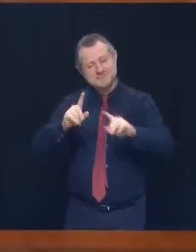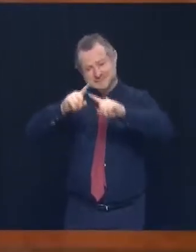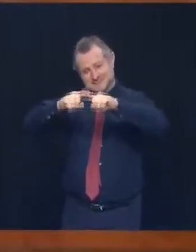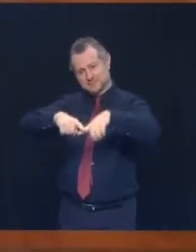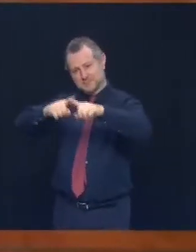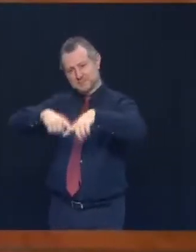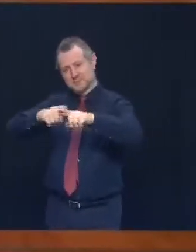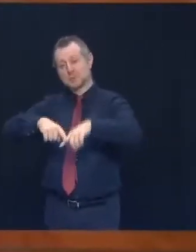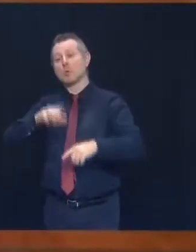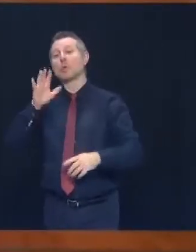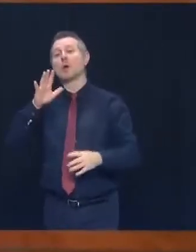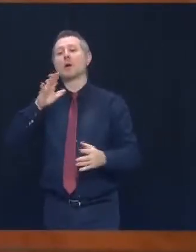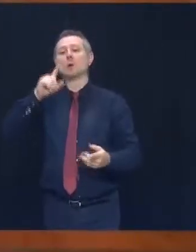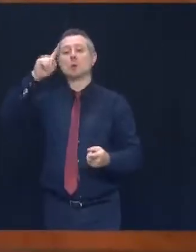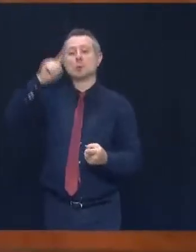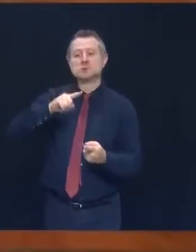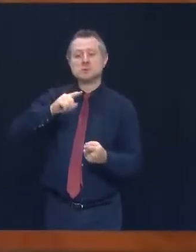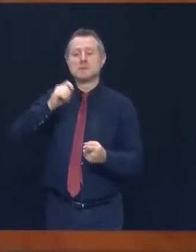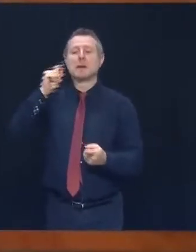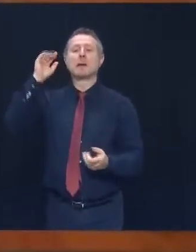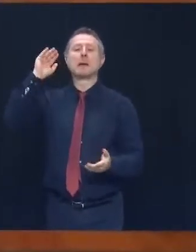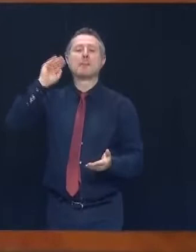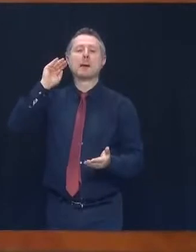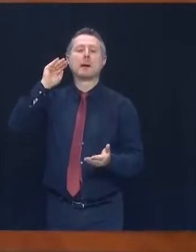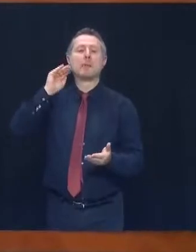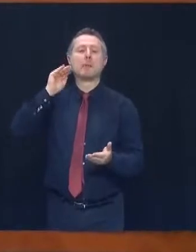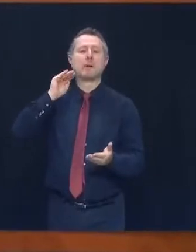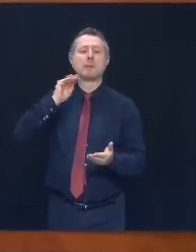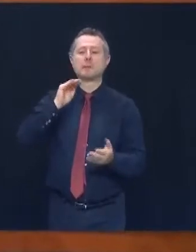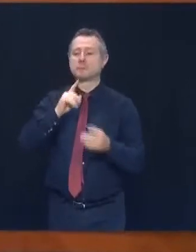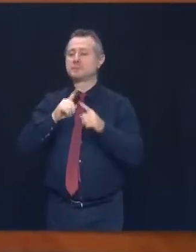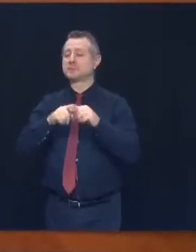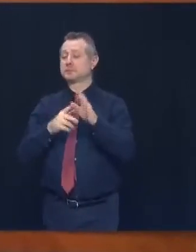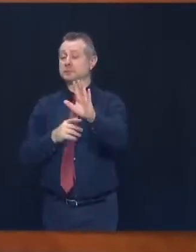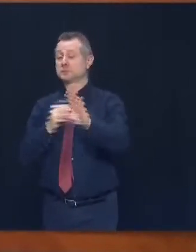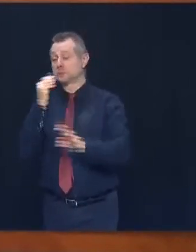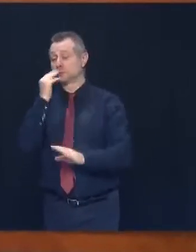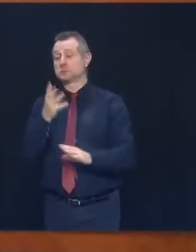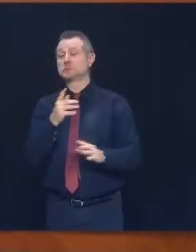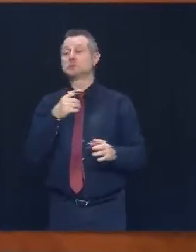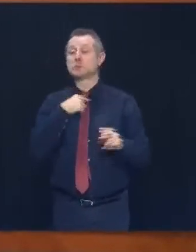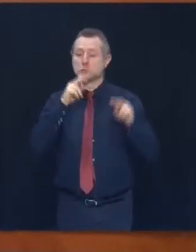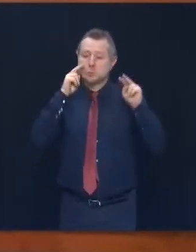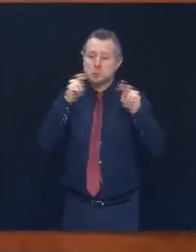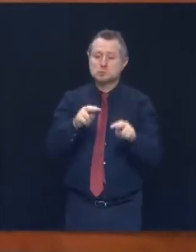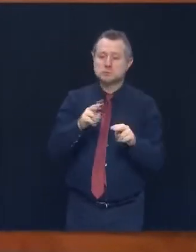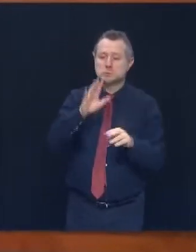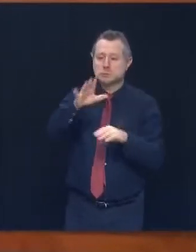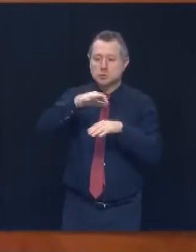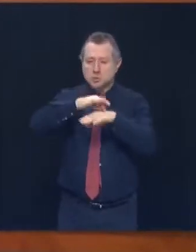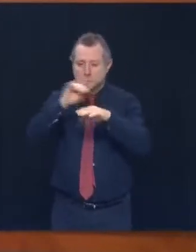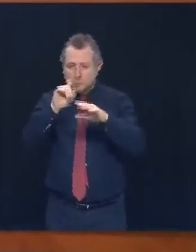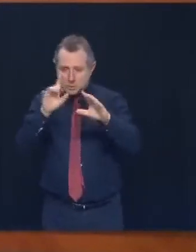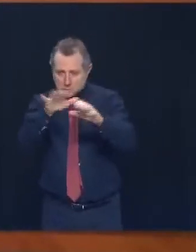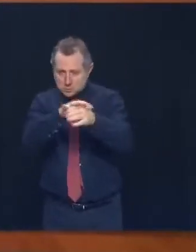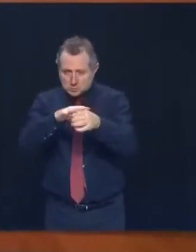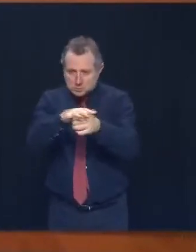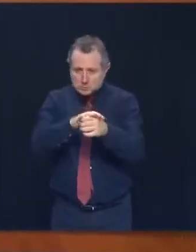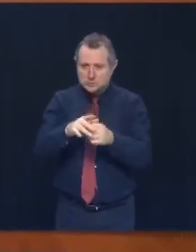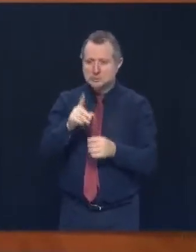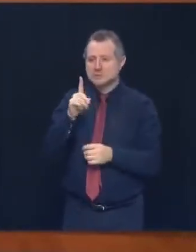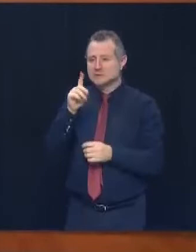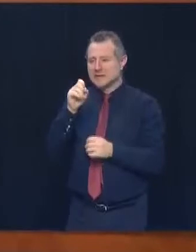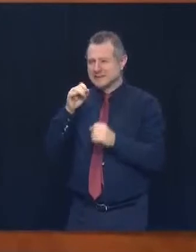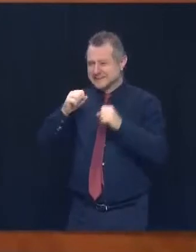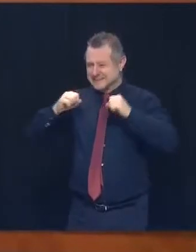is and over how long a period of time. We also divide it based on density and geography. So very dense urban areas have a slightly higher threshold